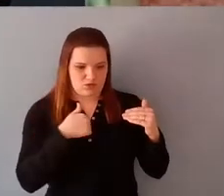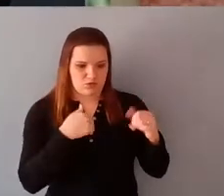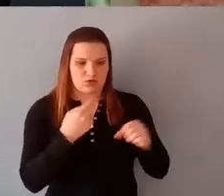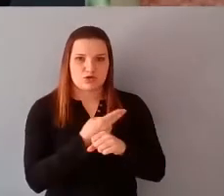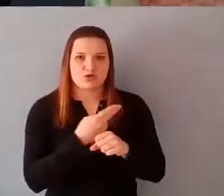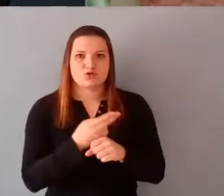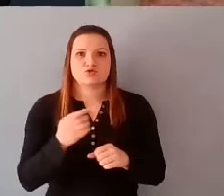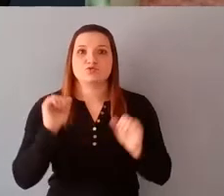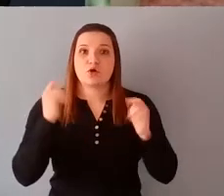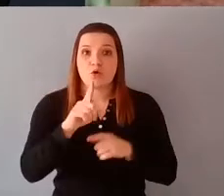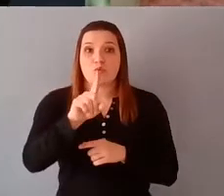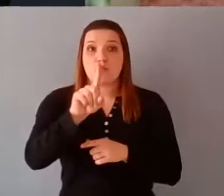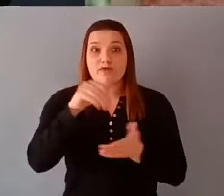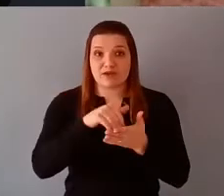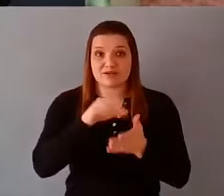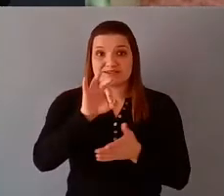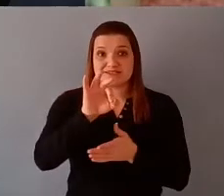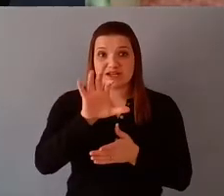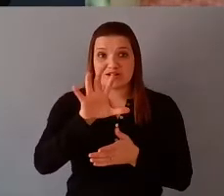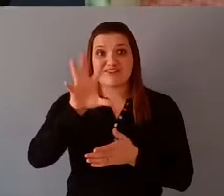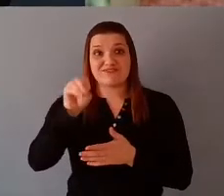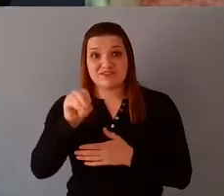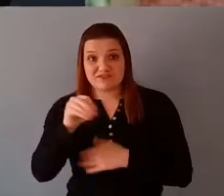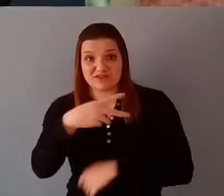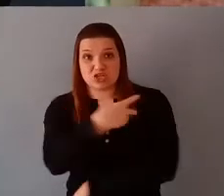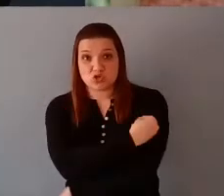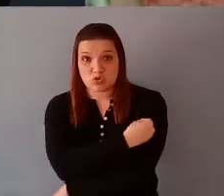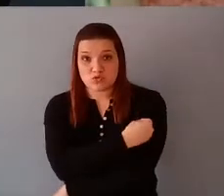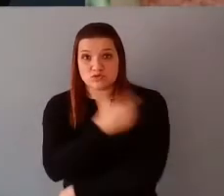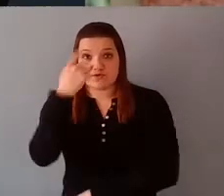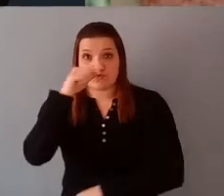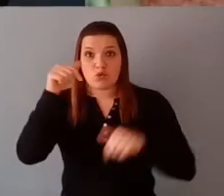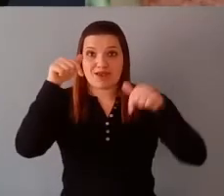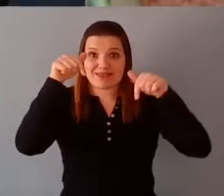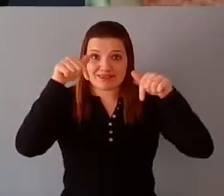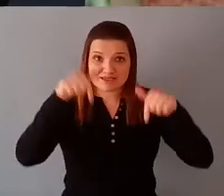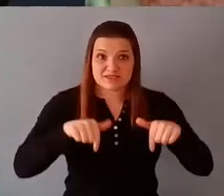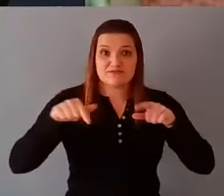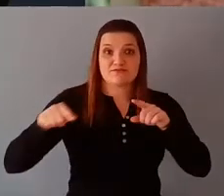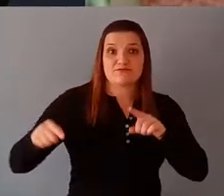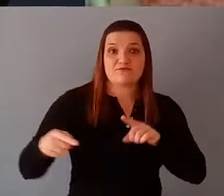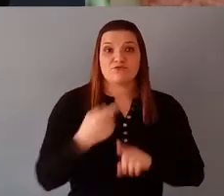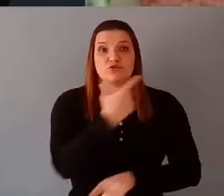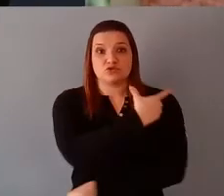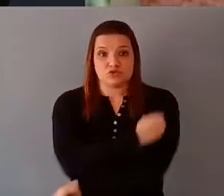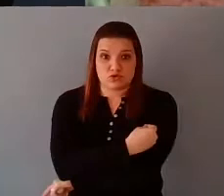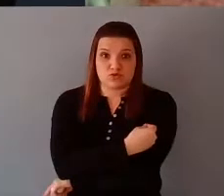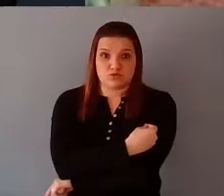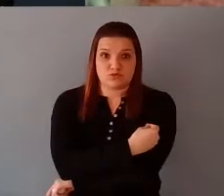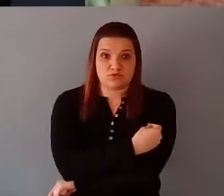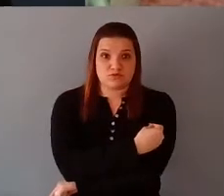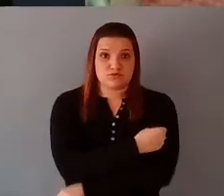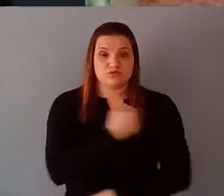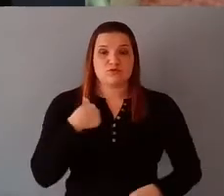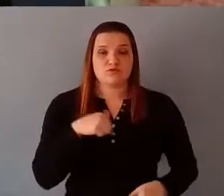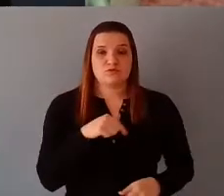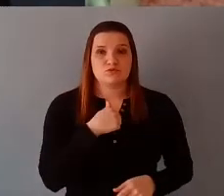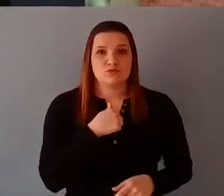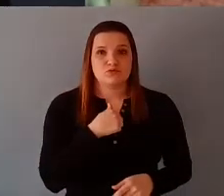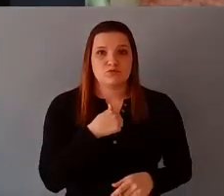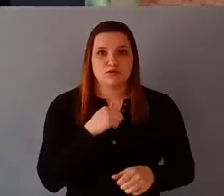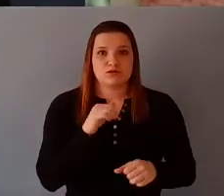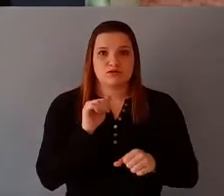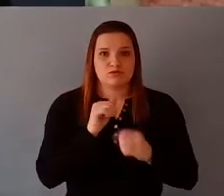all 1,950 doses for this first initial dose. So we will work down